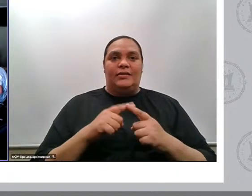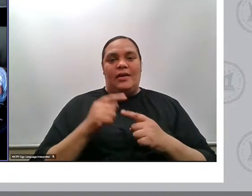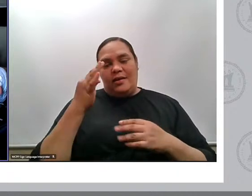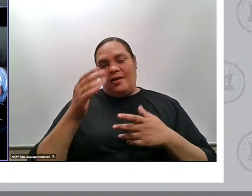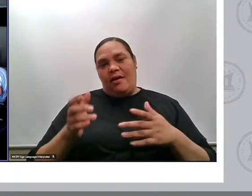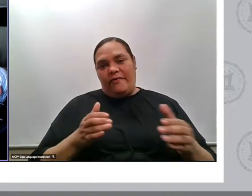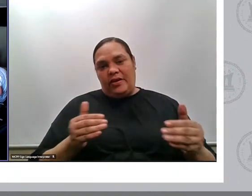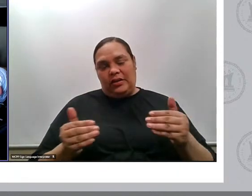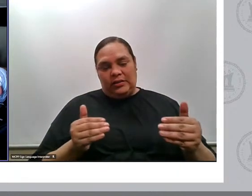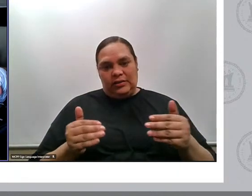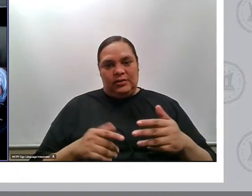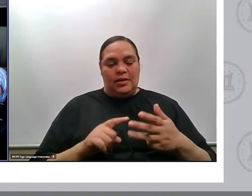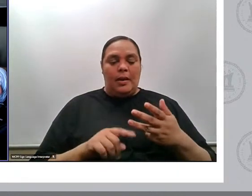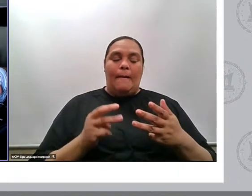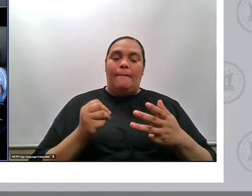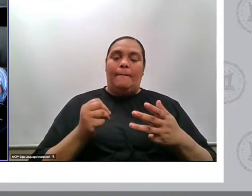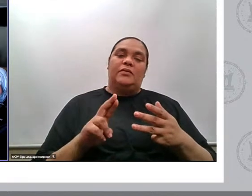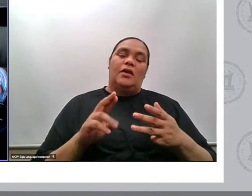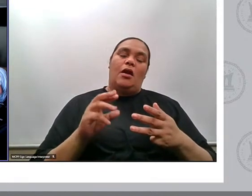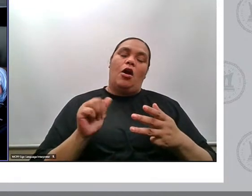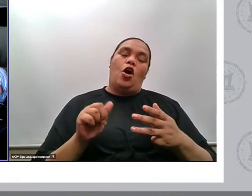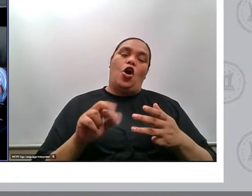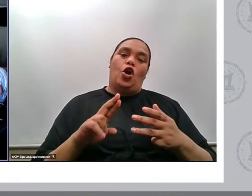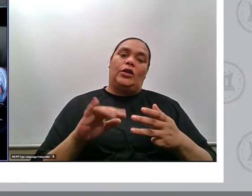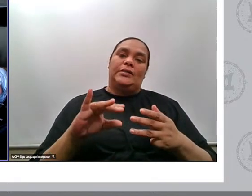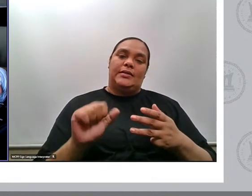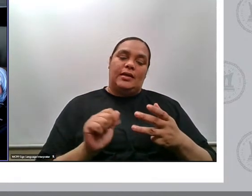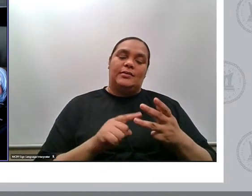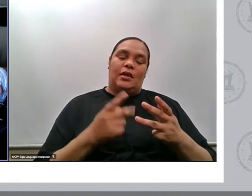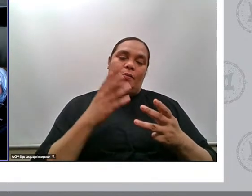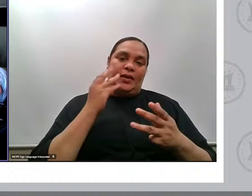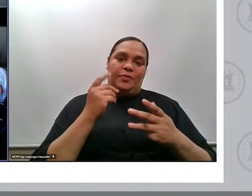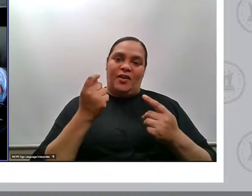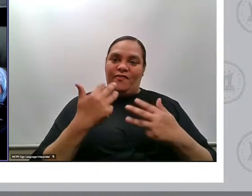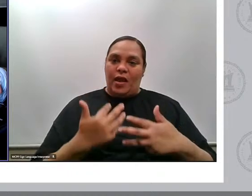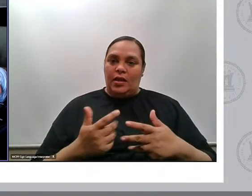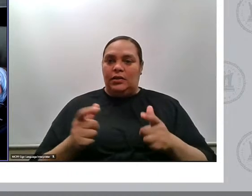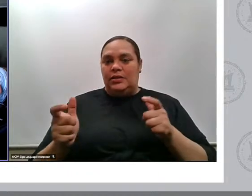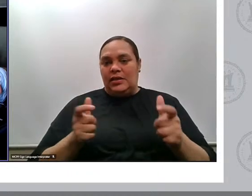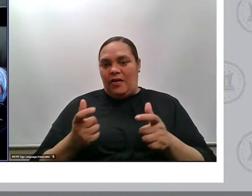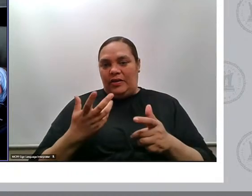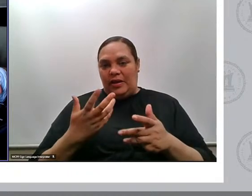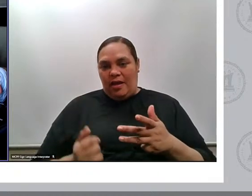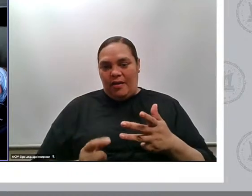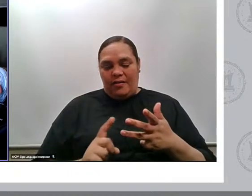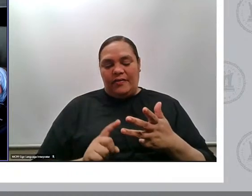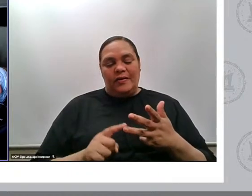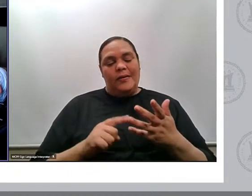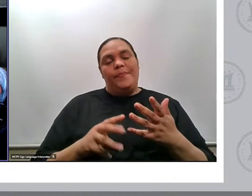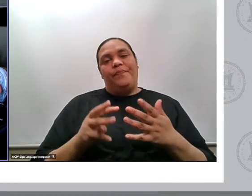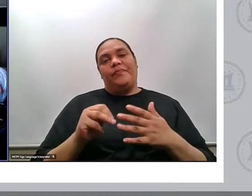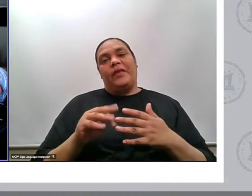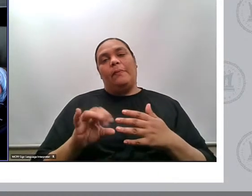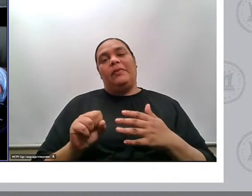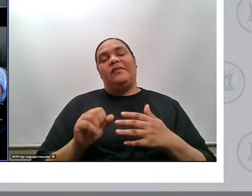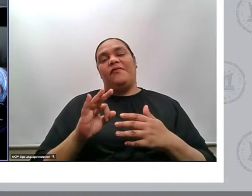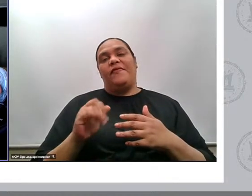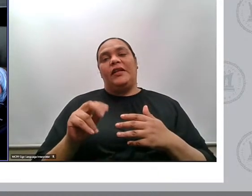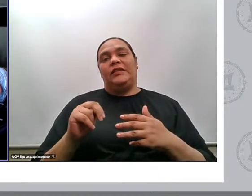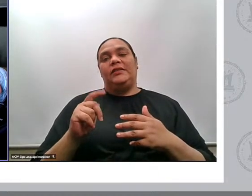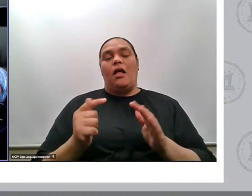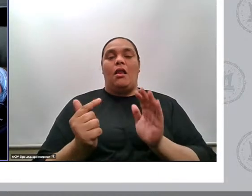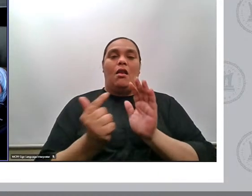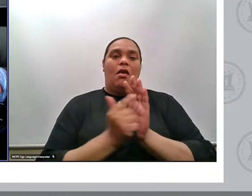governance. Mr. Aronser also has experience in terms of finance and governance. And Ms. Venter has a legal and